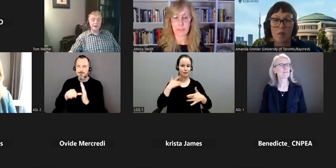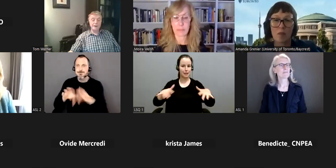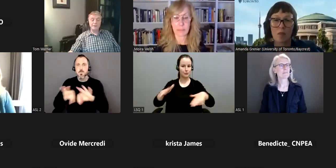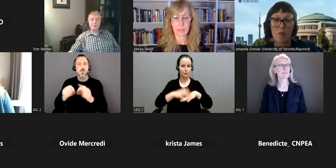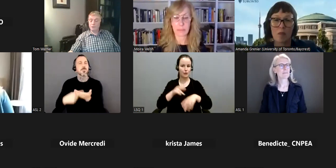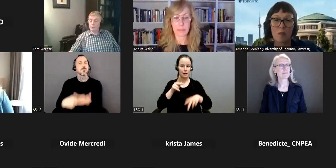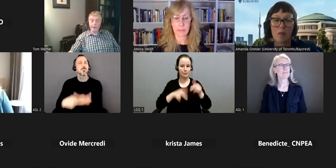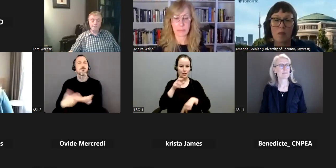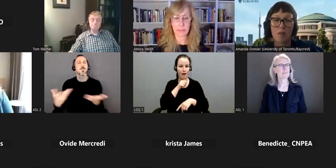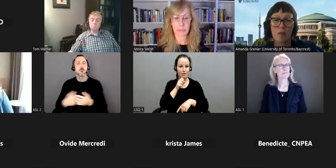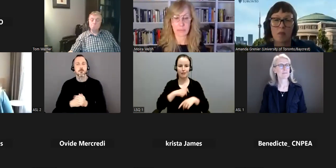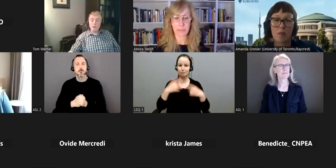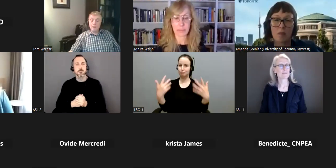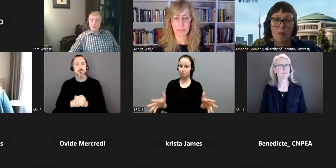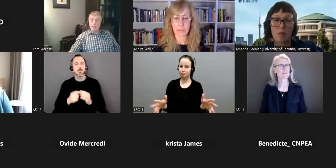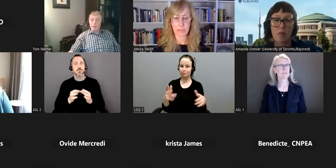Thank you.